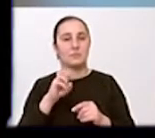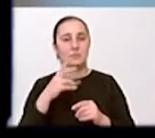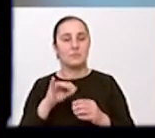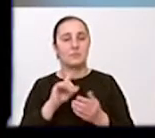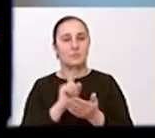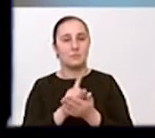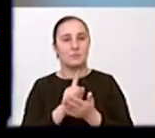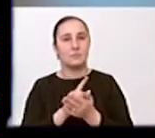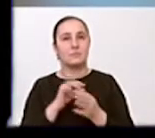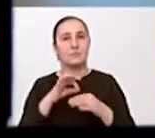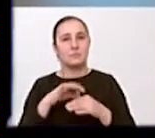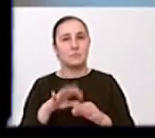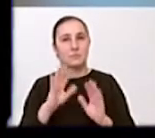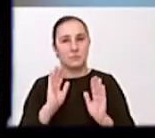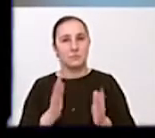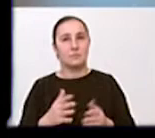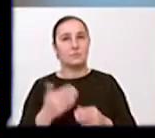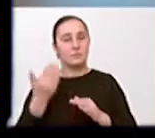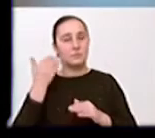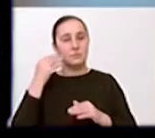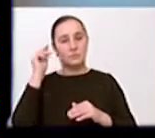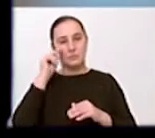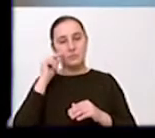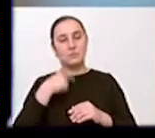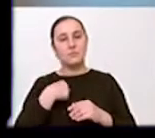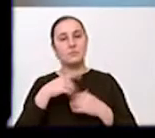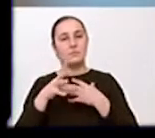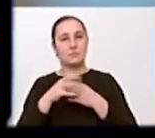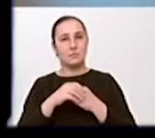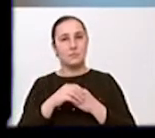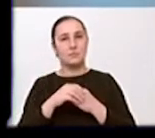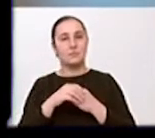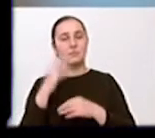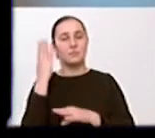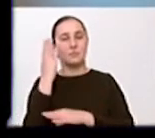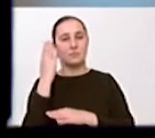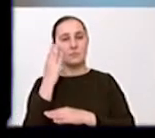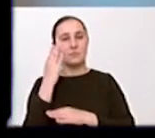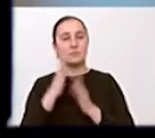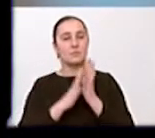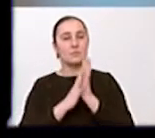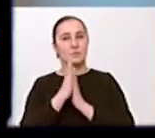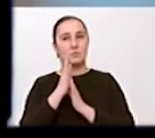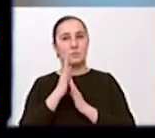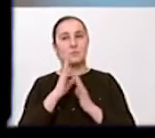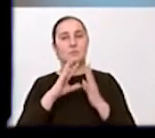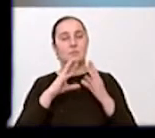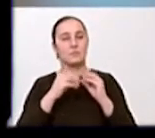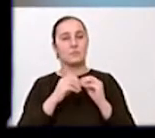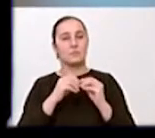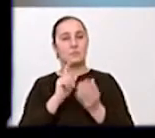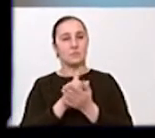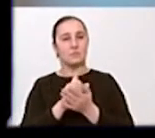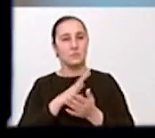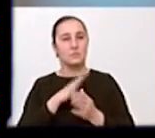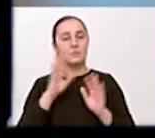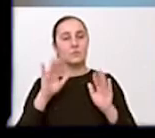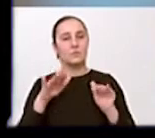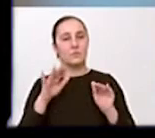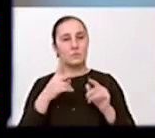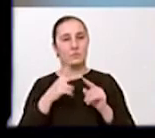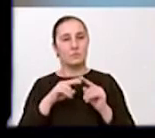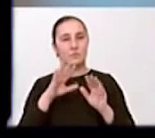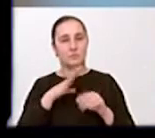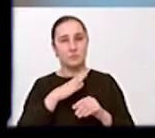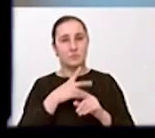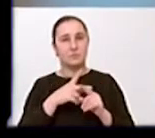boramiz. O'tgan darsda biz sizlar bilan daraxtni o'sish jarayonini mashq qildik va qushlarni uchirdik